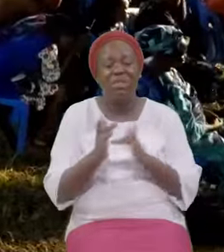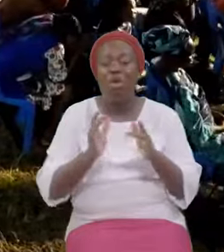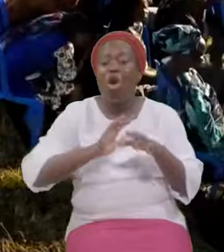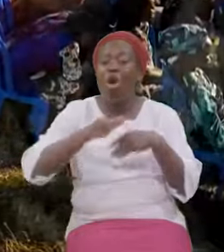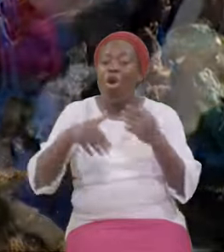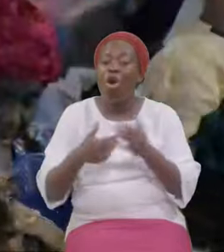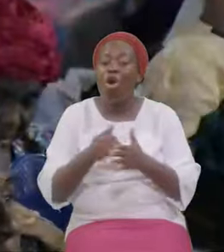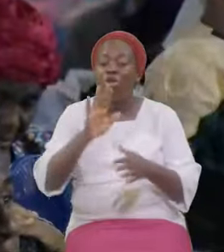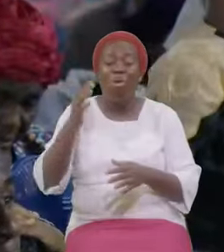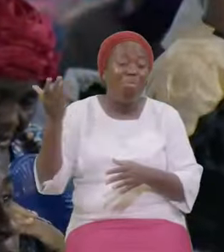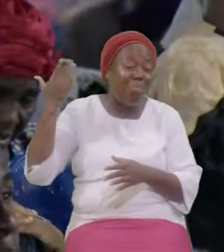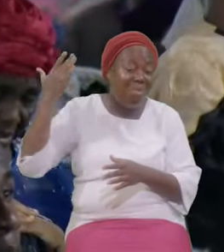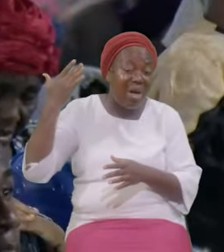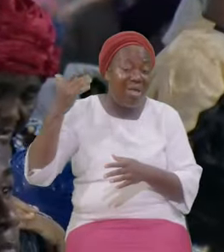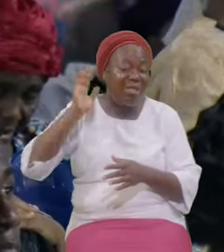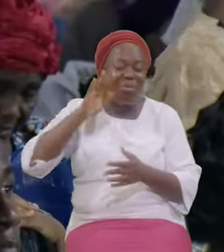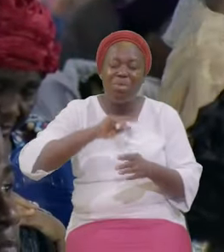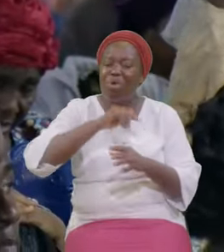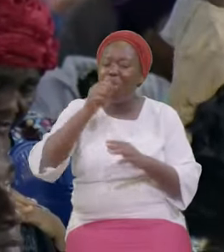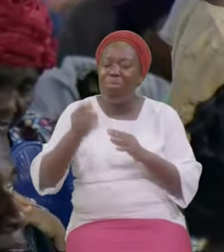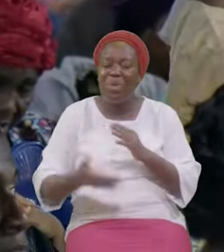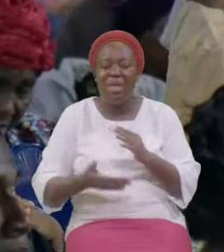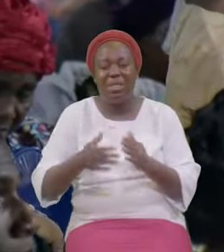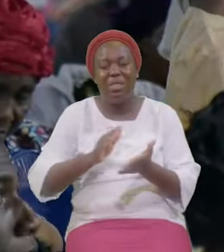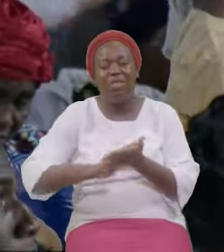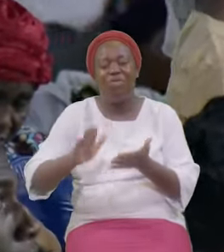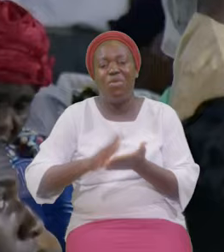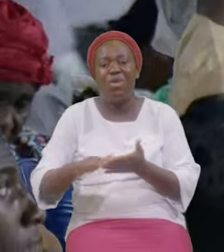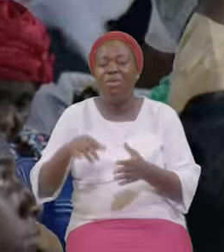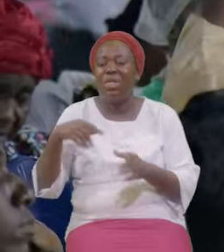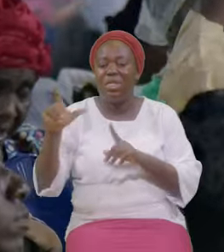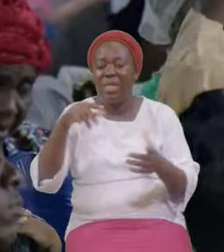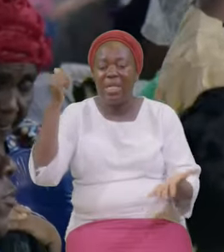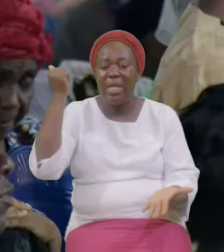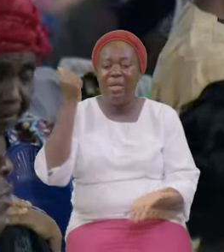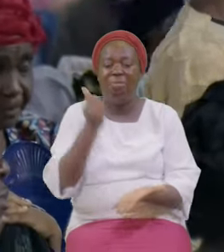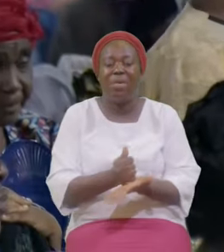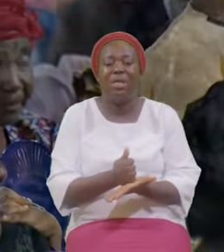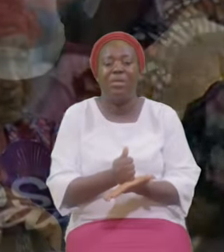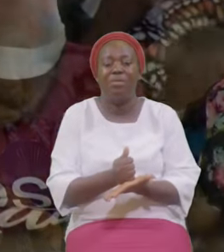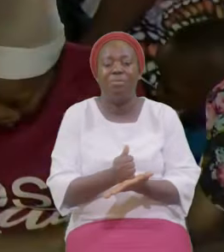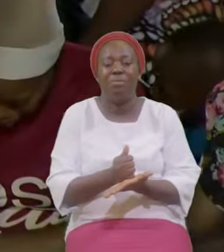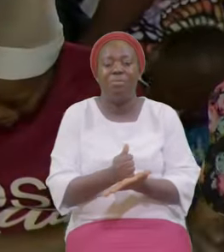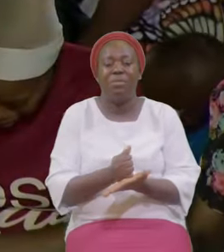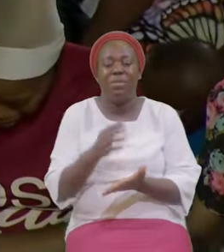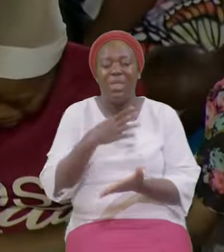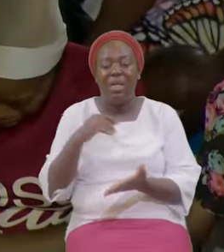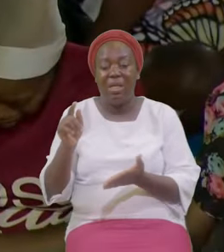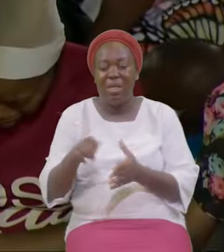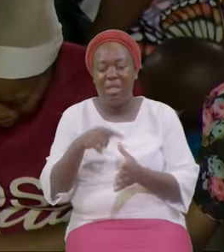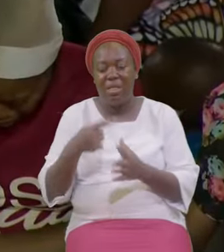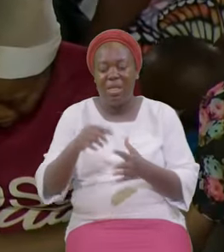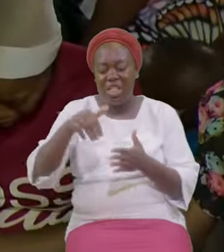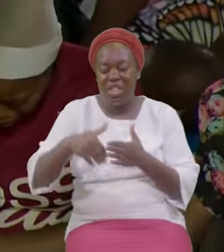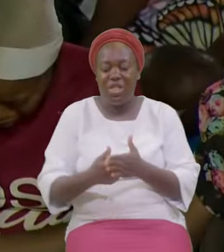be totally forgiven. Say amen. Amen. And then a new life will